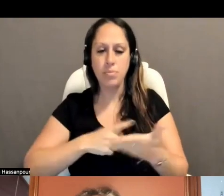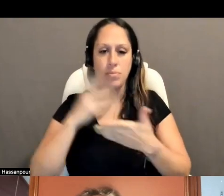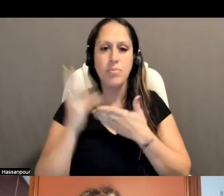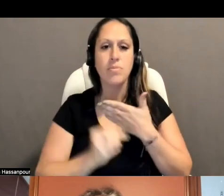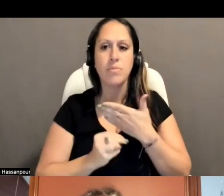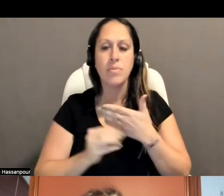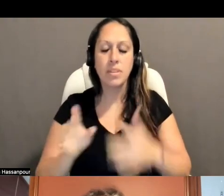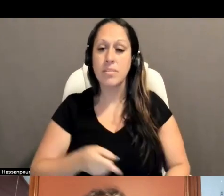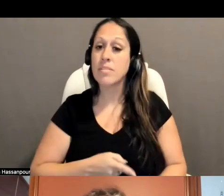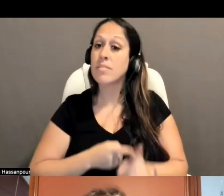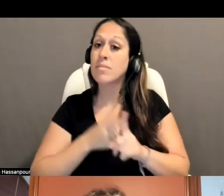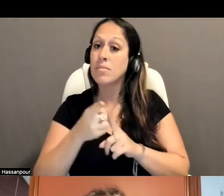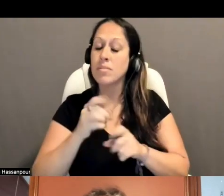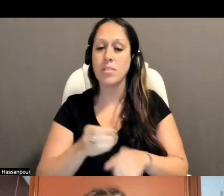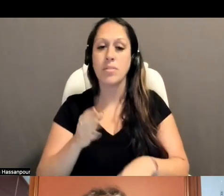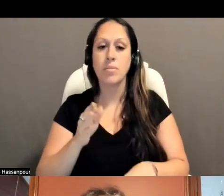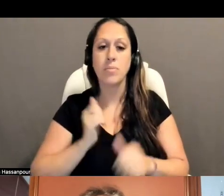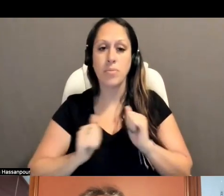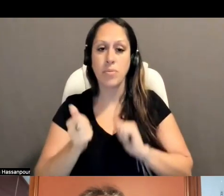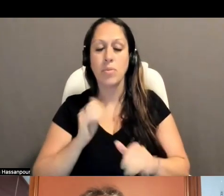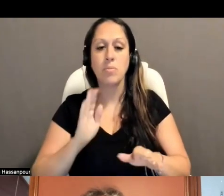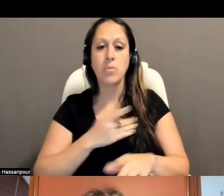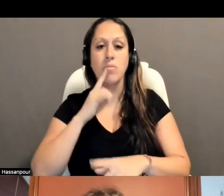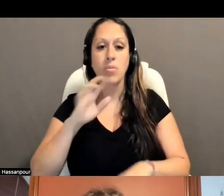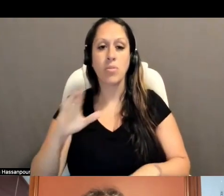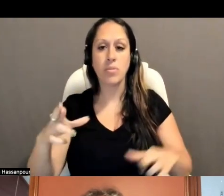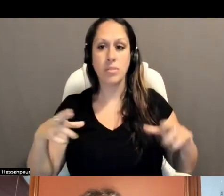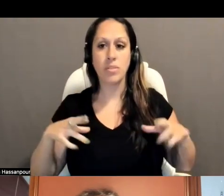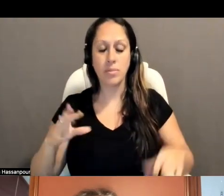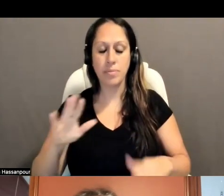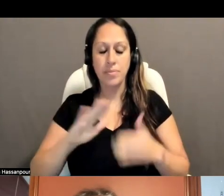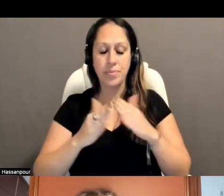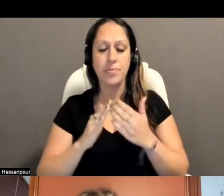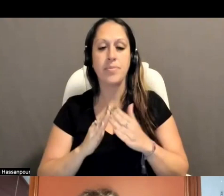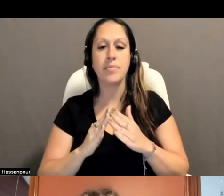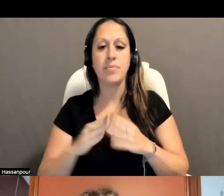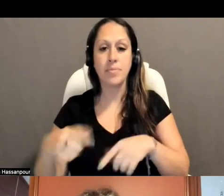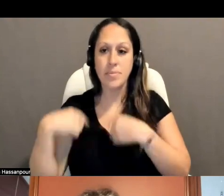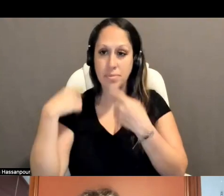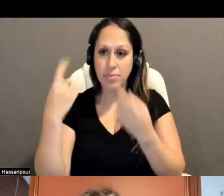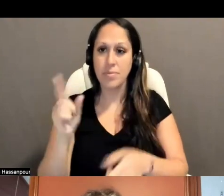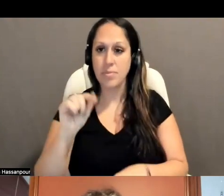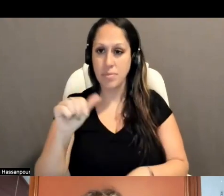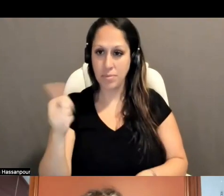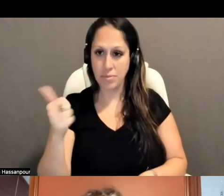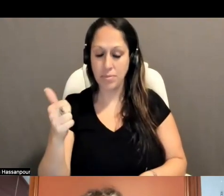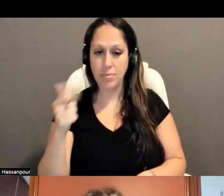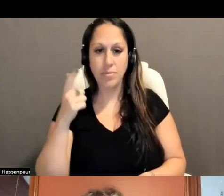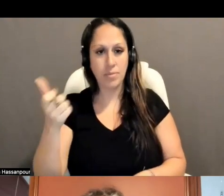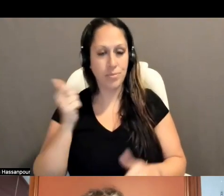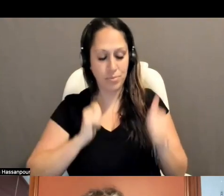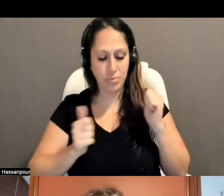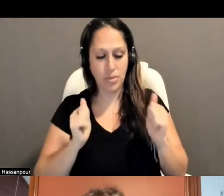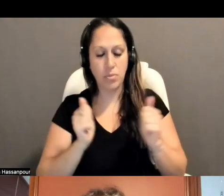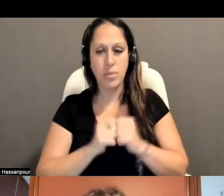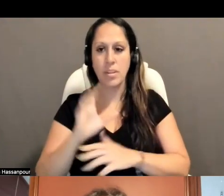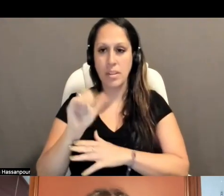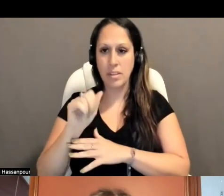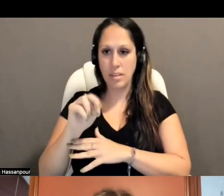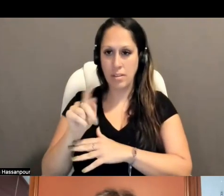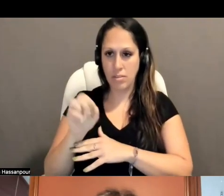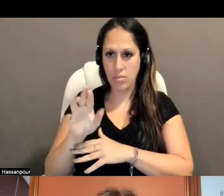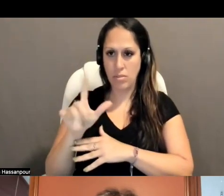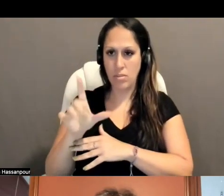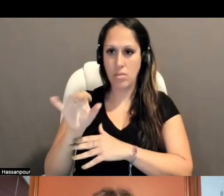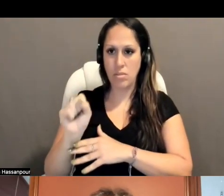He specializes in performing music for retirement communities. Since 2010, he has performed with Cantor Lois Welber